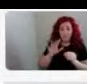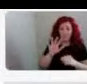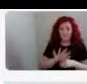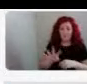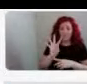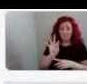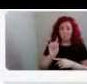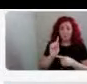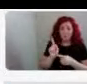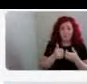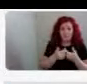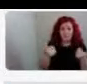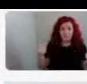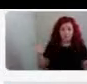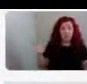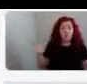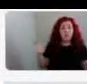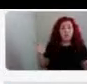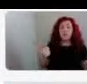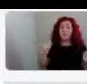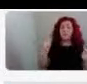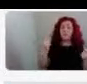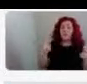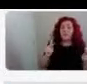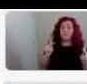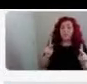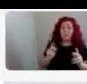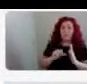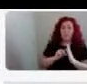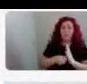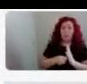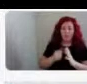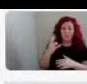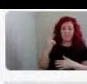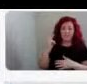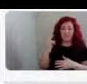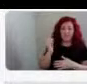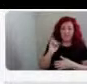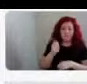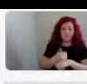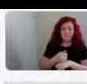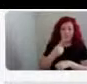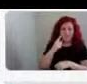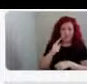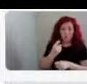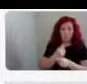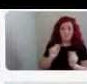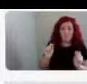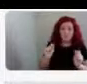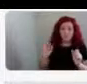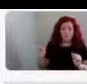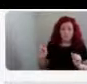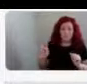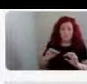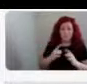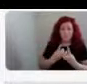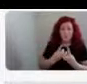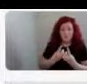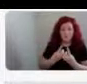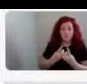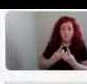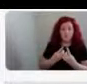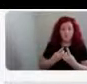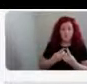mentioned district 17 was expressly drawn for the purpose of creating a safe republican district in a